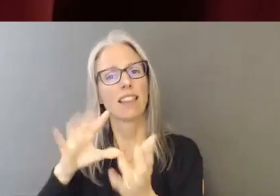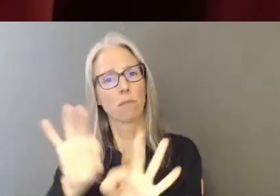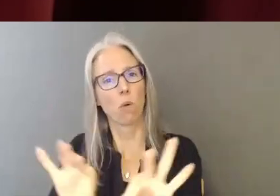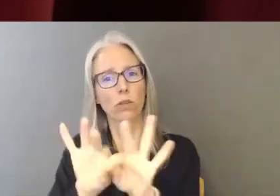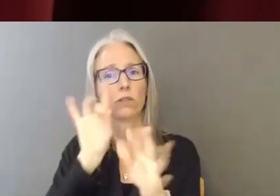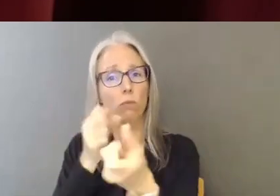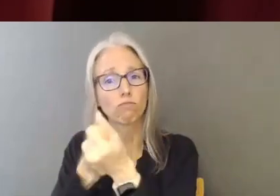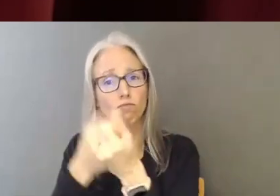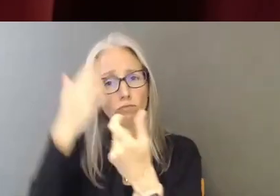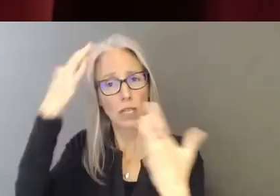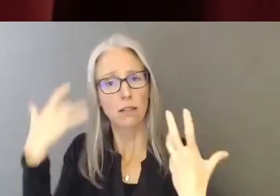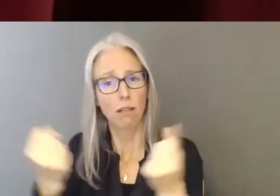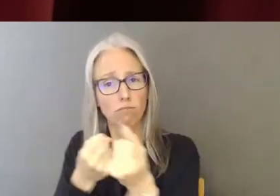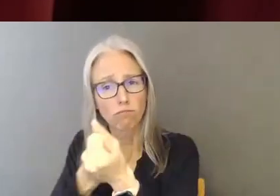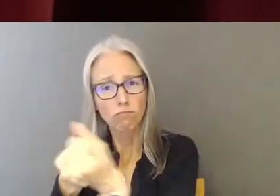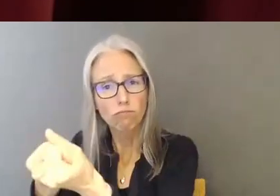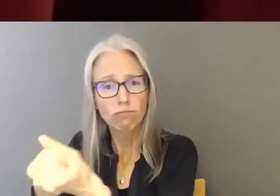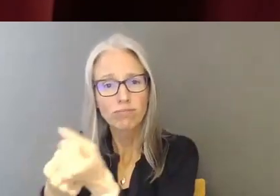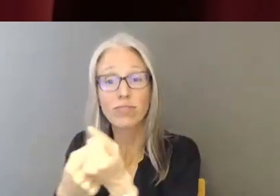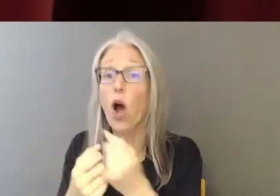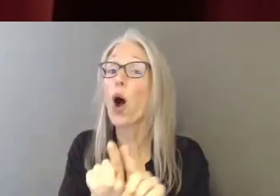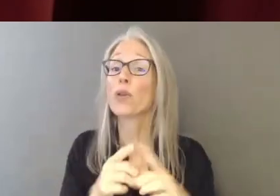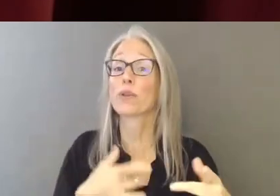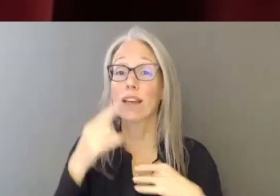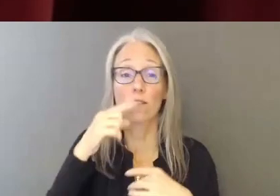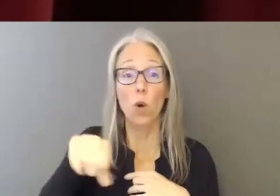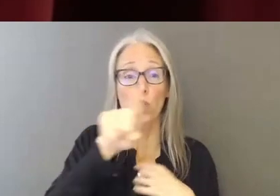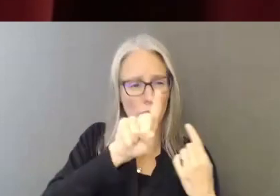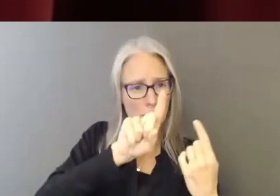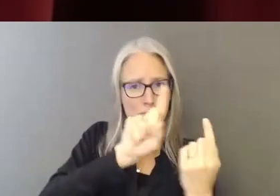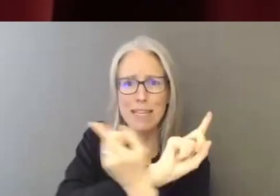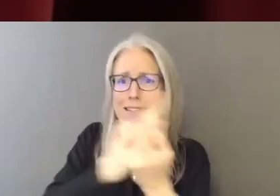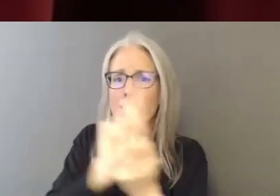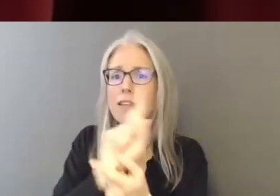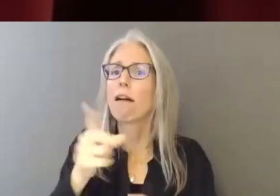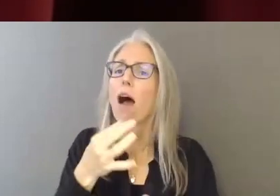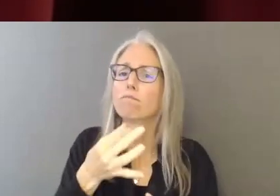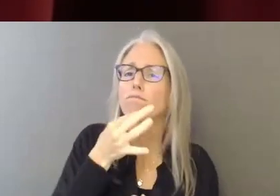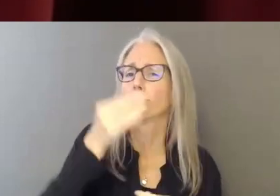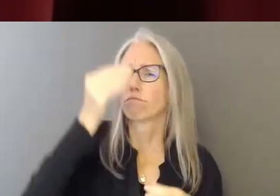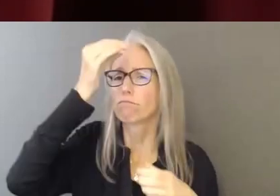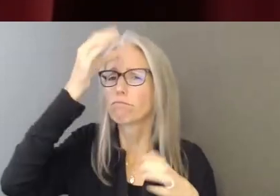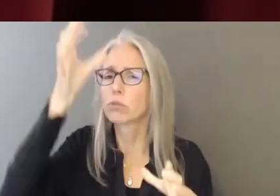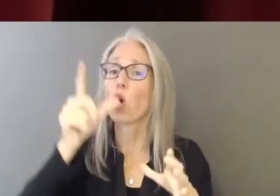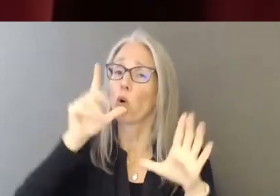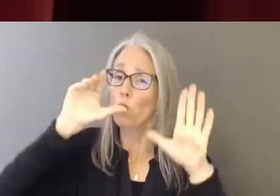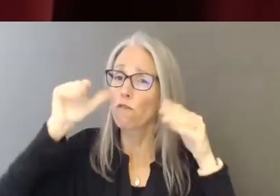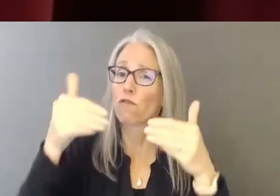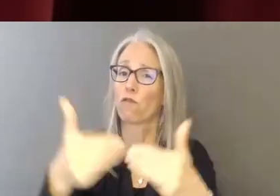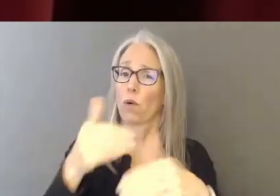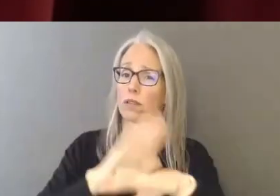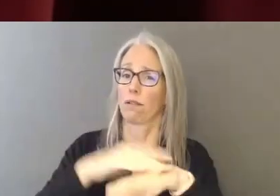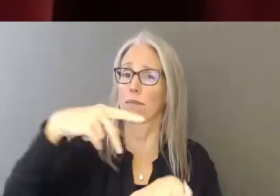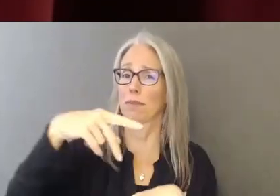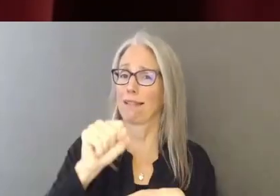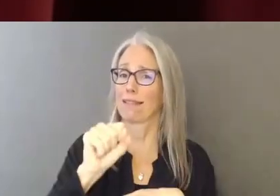and interact with the experts who think and focus on PSC every day. At least most of the doctors, I